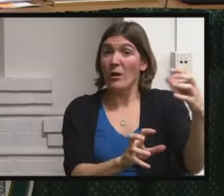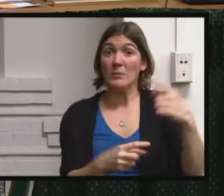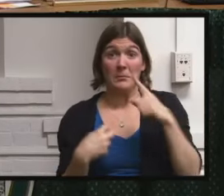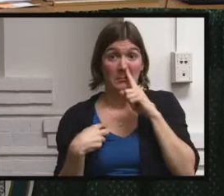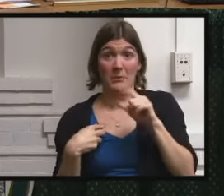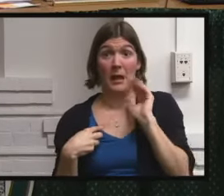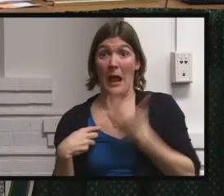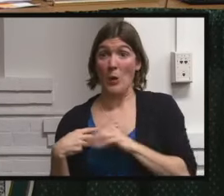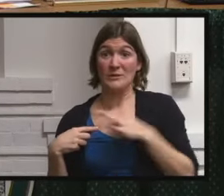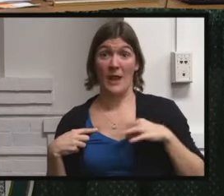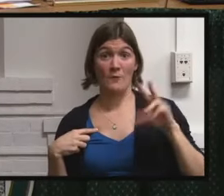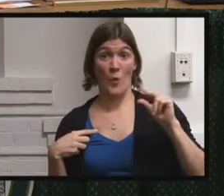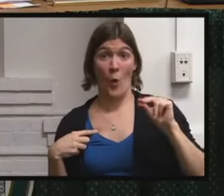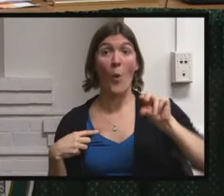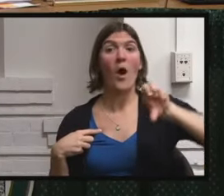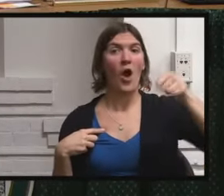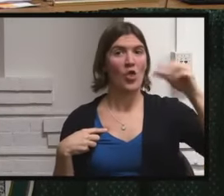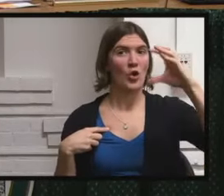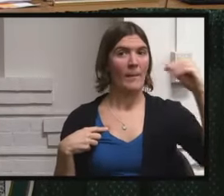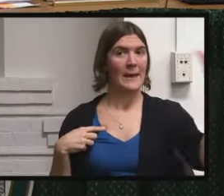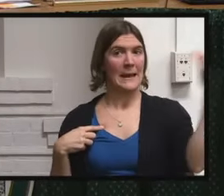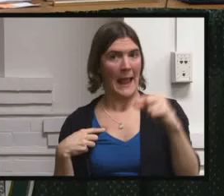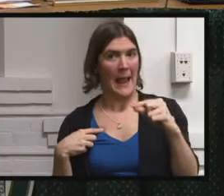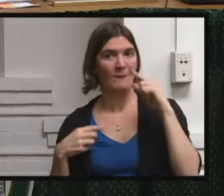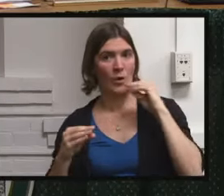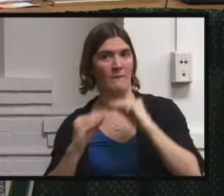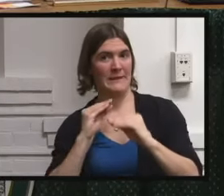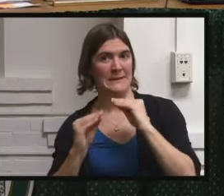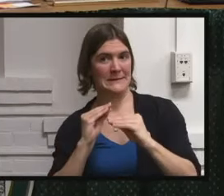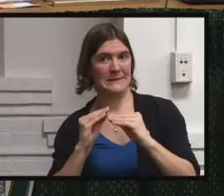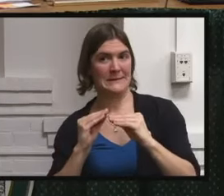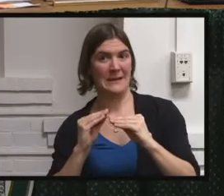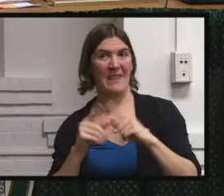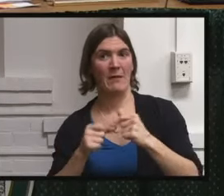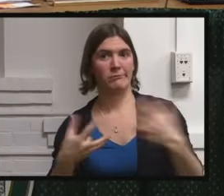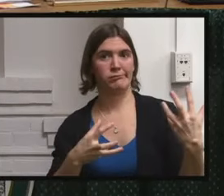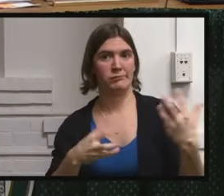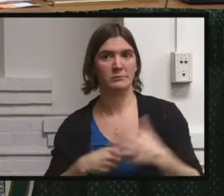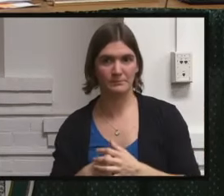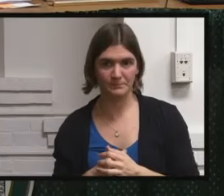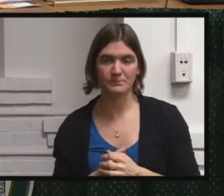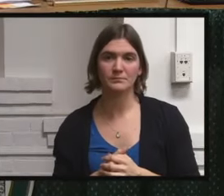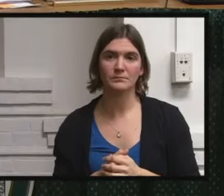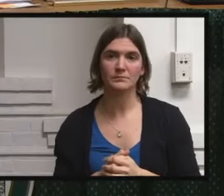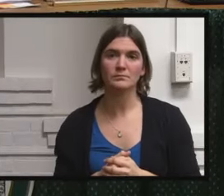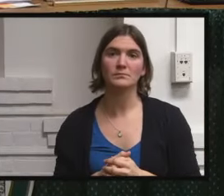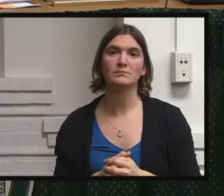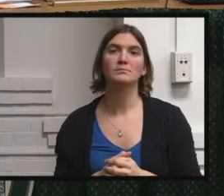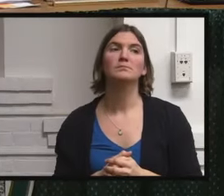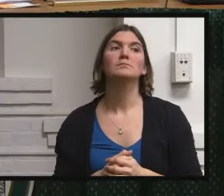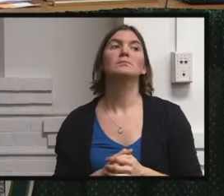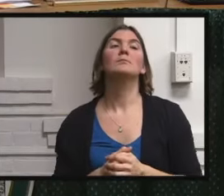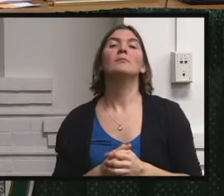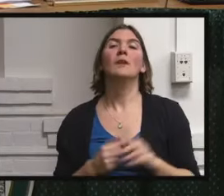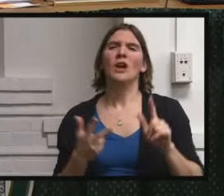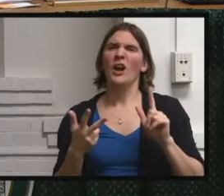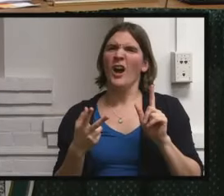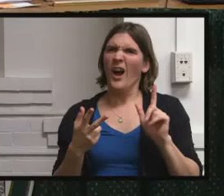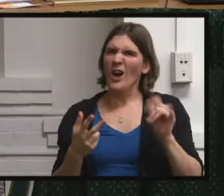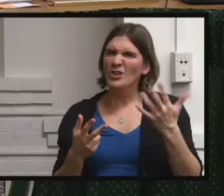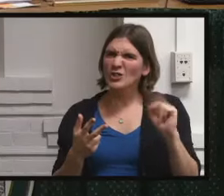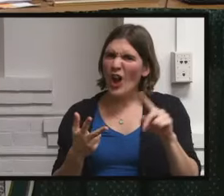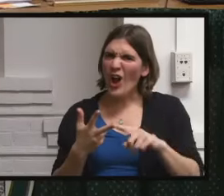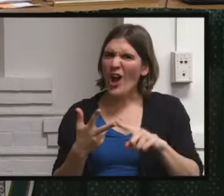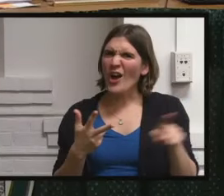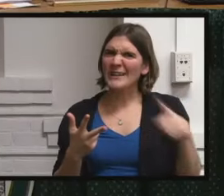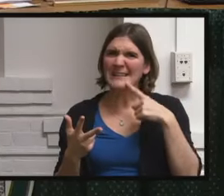party, led to this situation. And then just to clarify, although John said something about we've been down this road before,